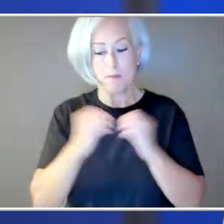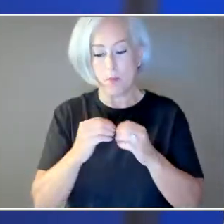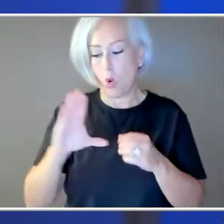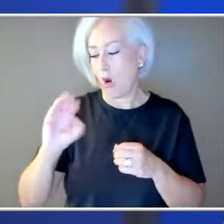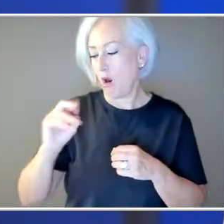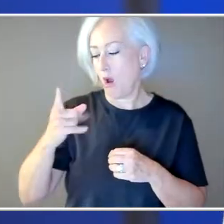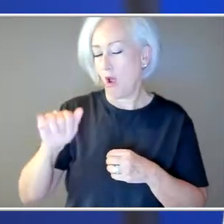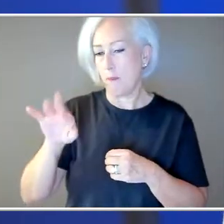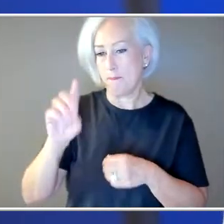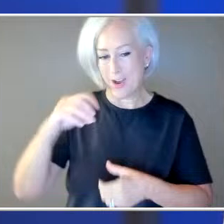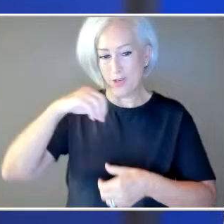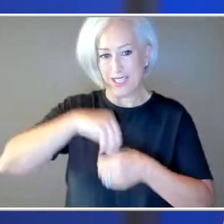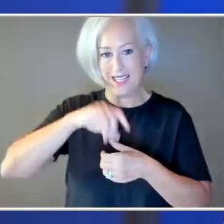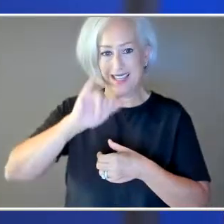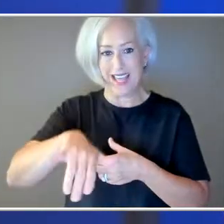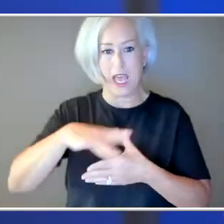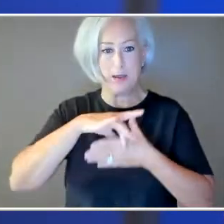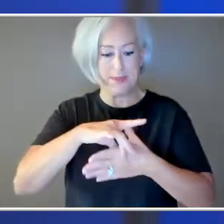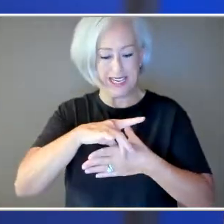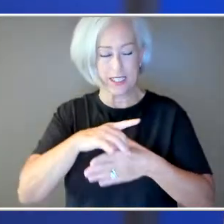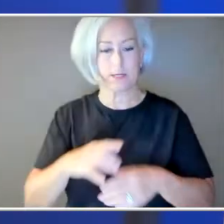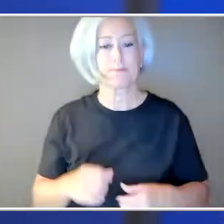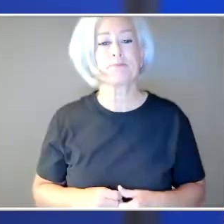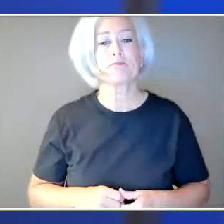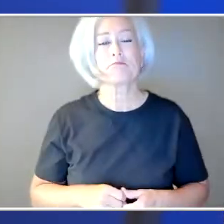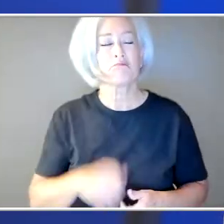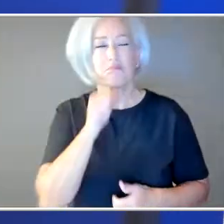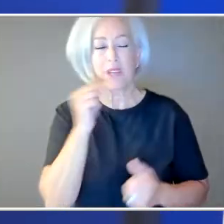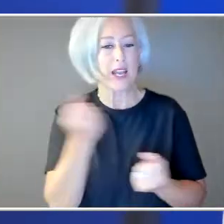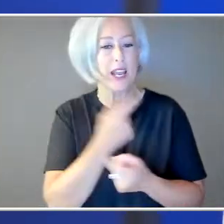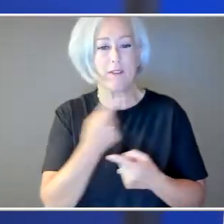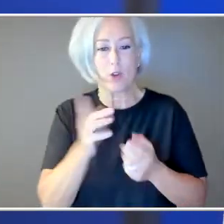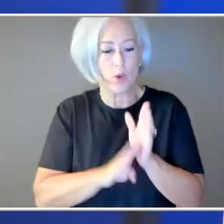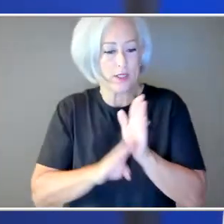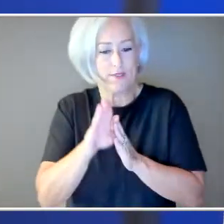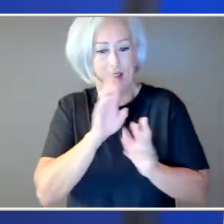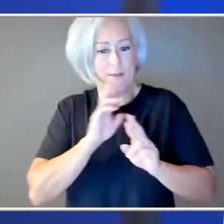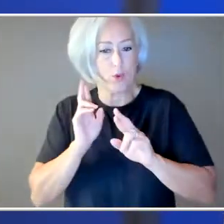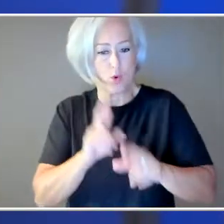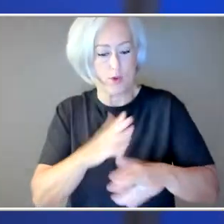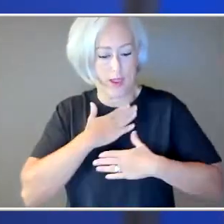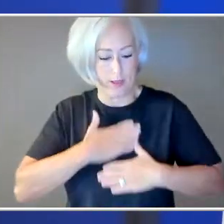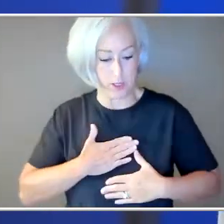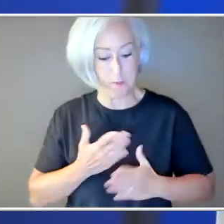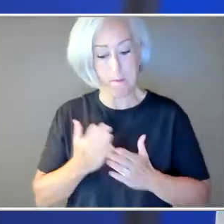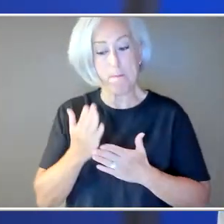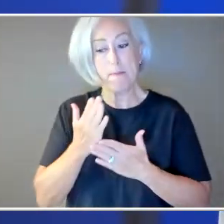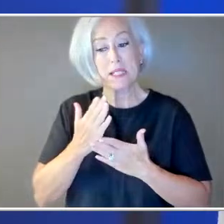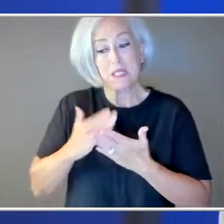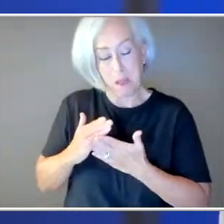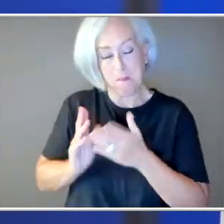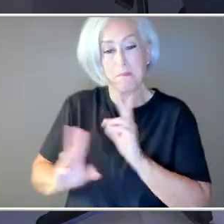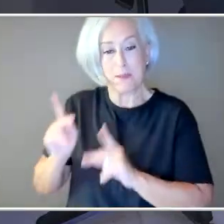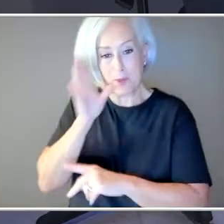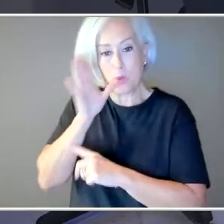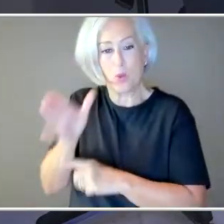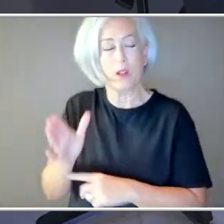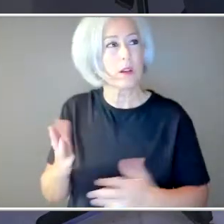And then, as I said, not everyone develops a reaction, but some people do. Why are they so